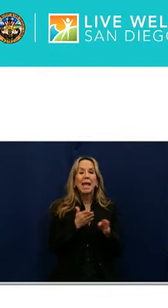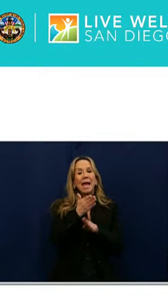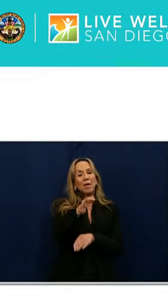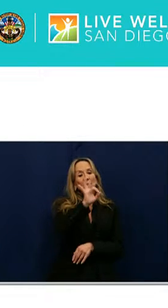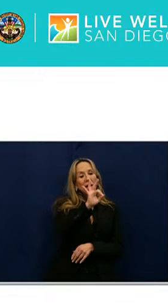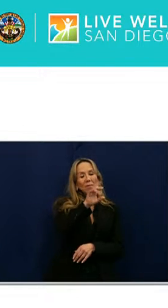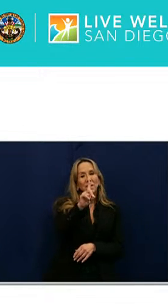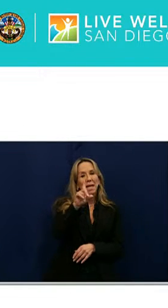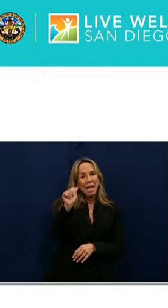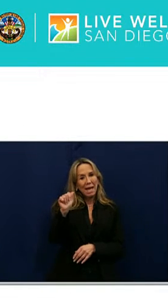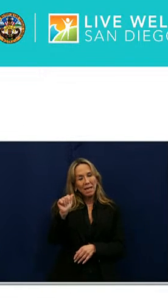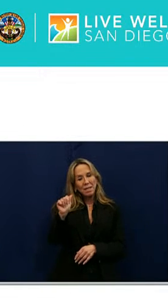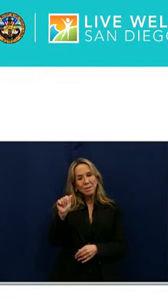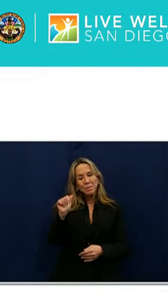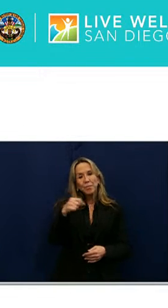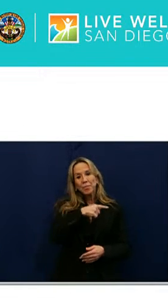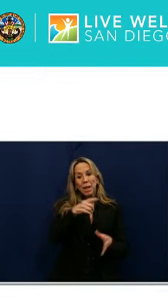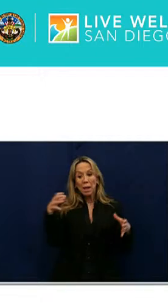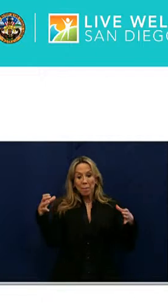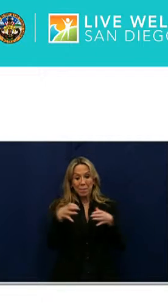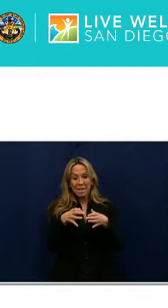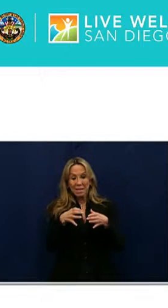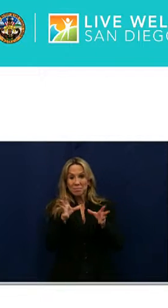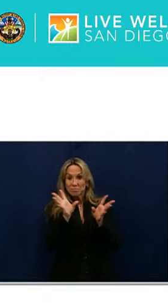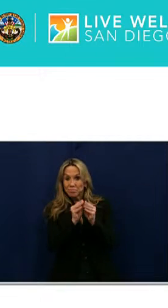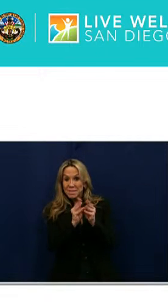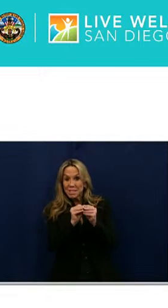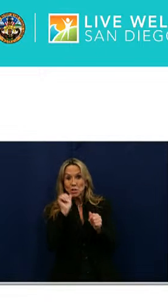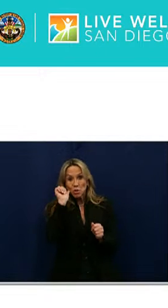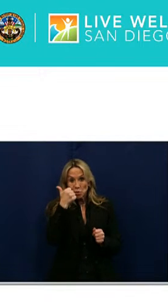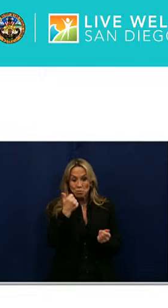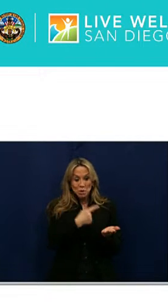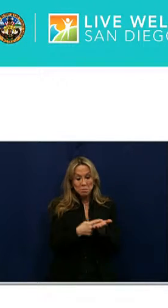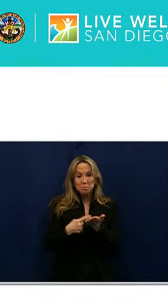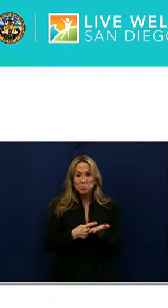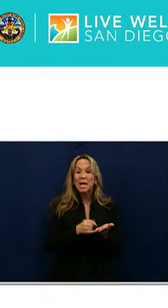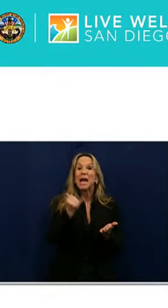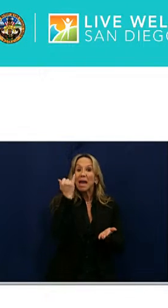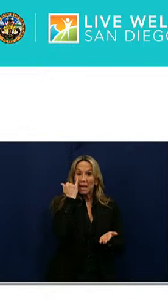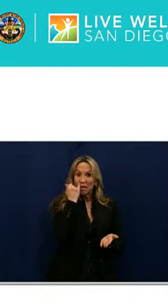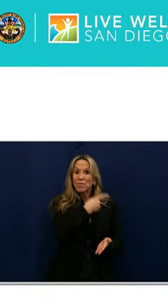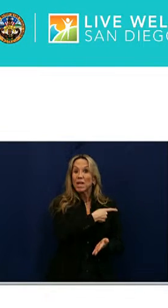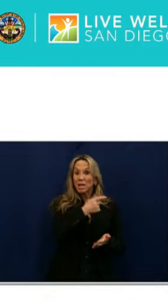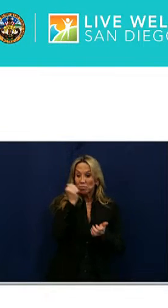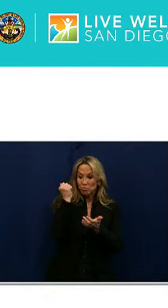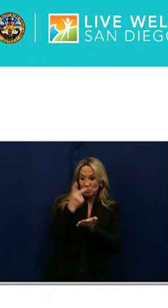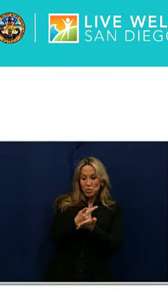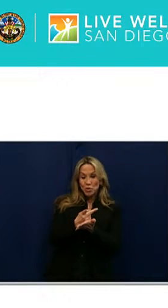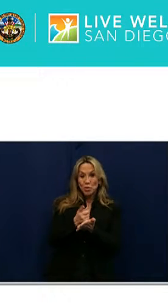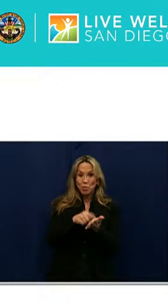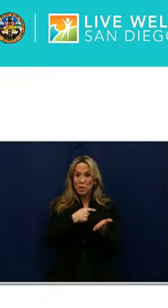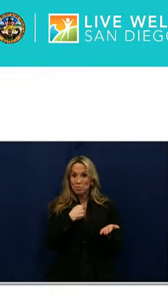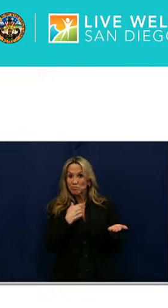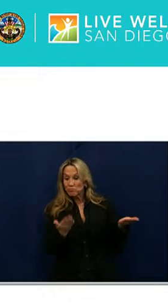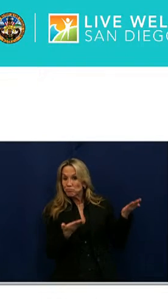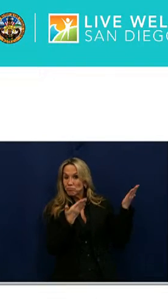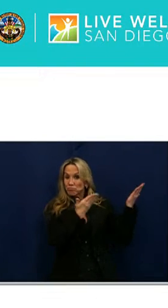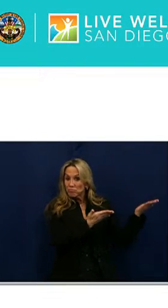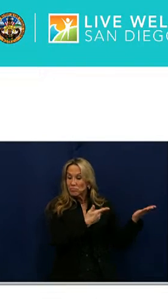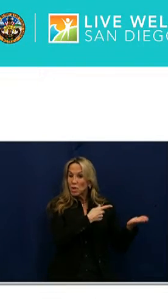Drug Administration, or the FDA, meets tomorrow, and if they approve the recommendations